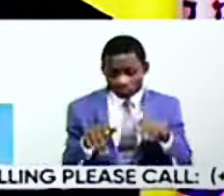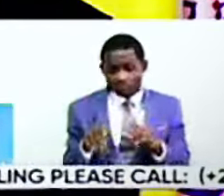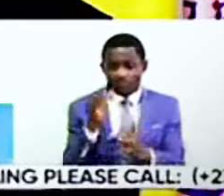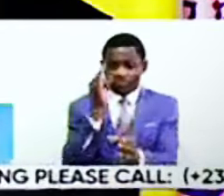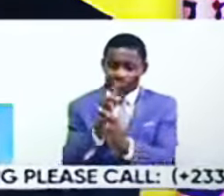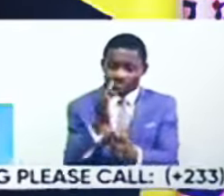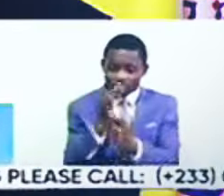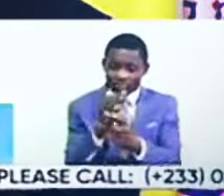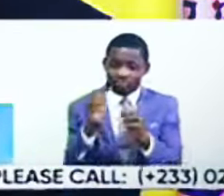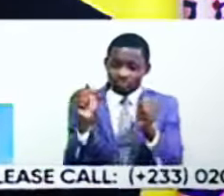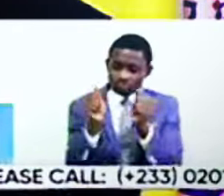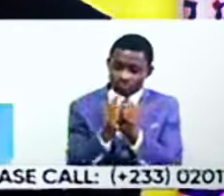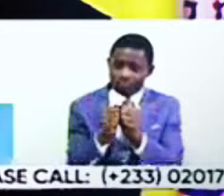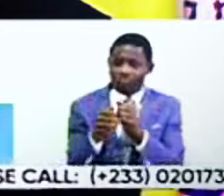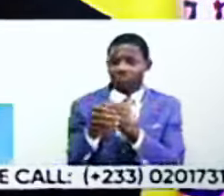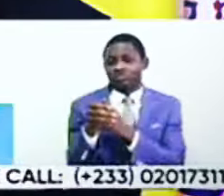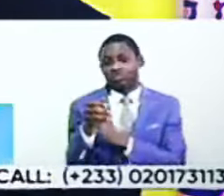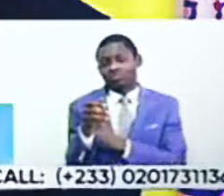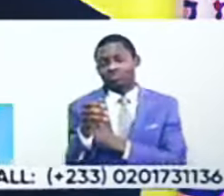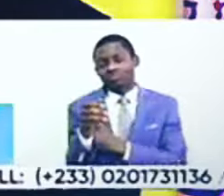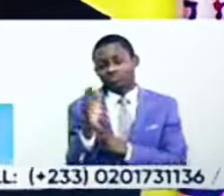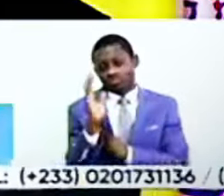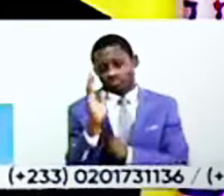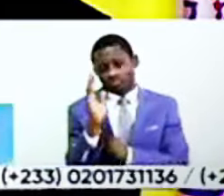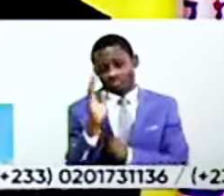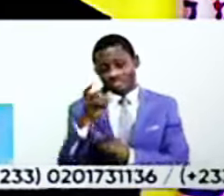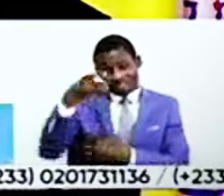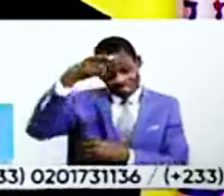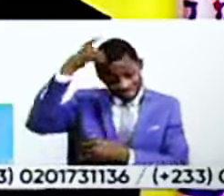This is about Daniel.